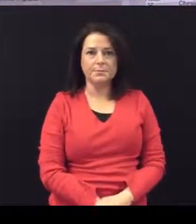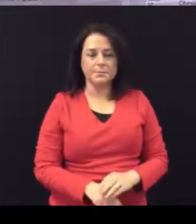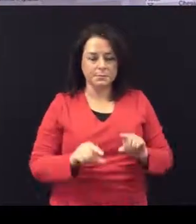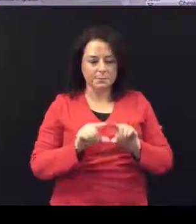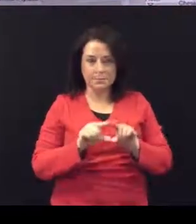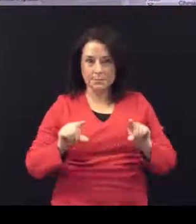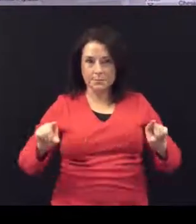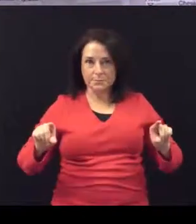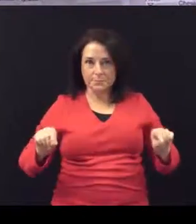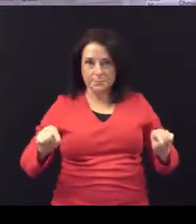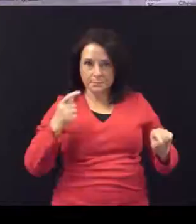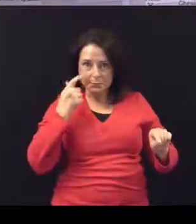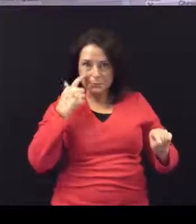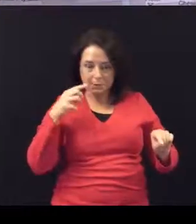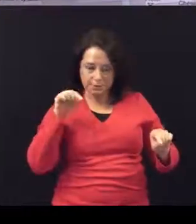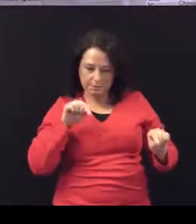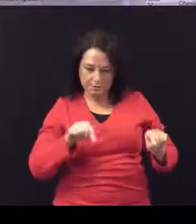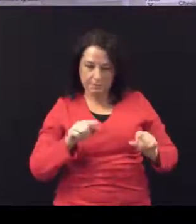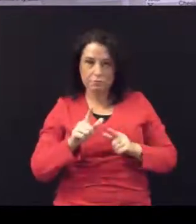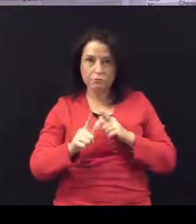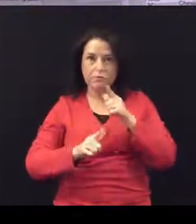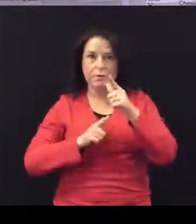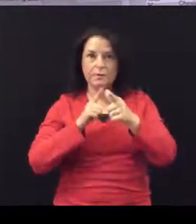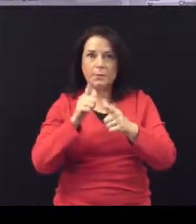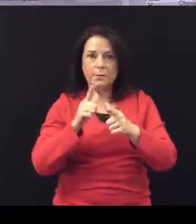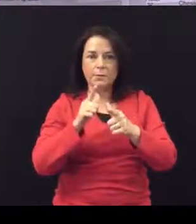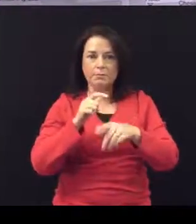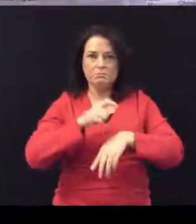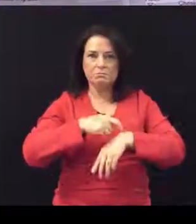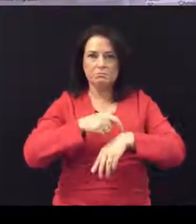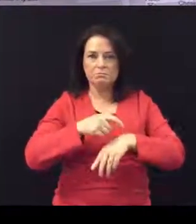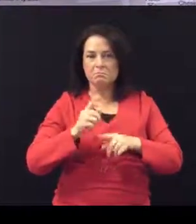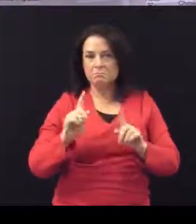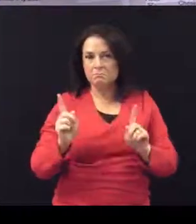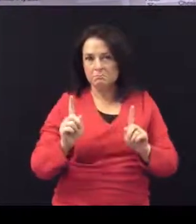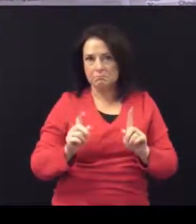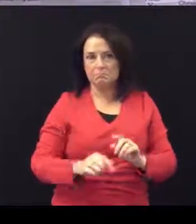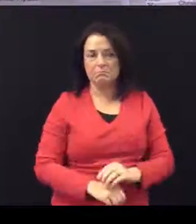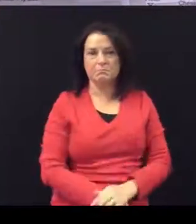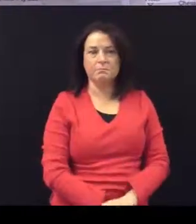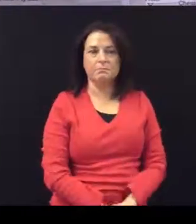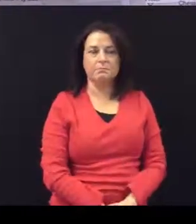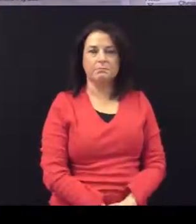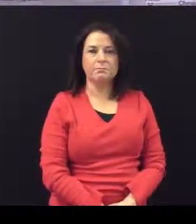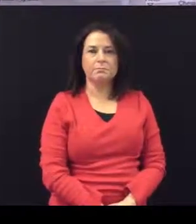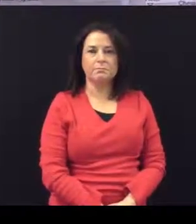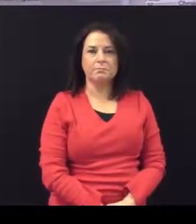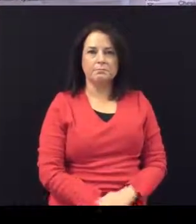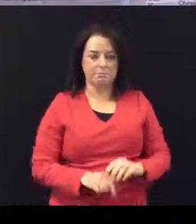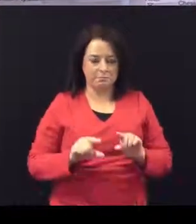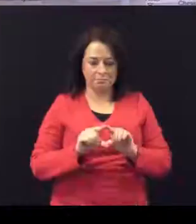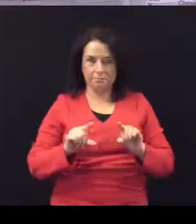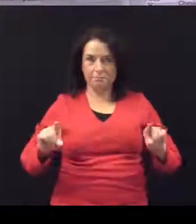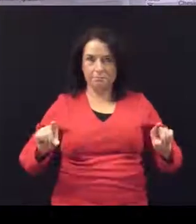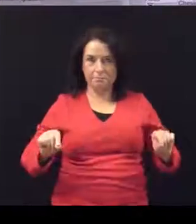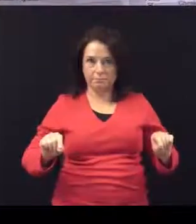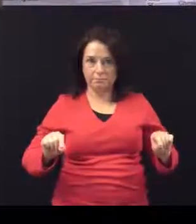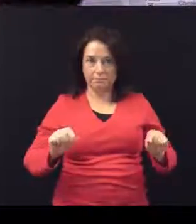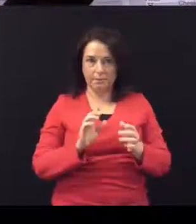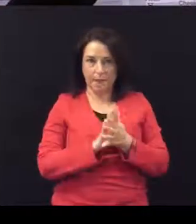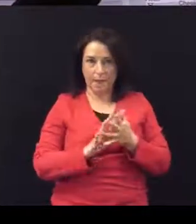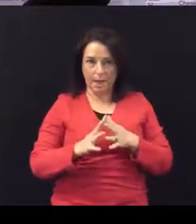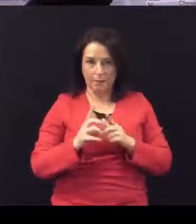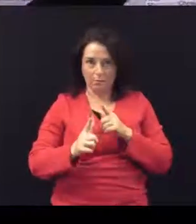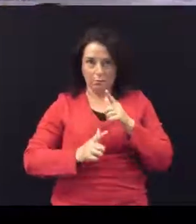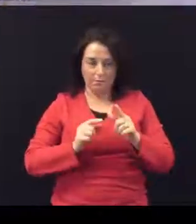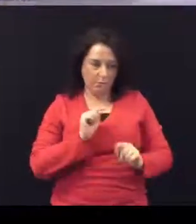The summary bar also tells you how long it thinks the journey will take using the selected transportation method. With your method selected, tap on the